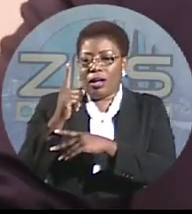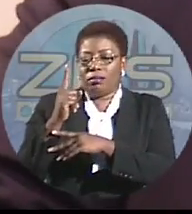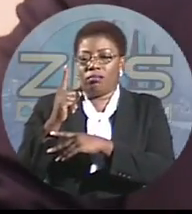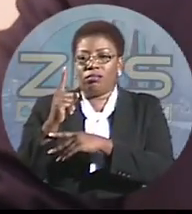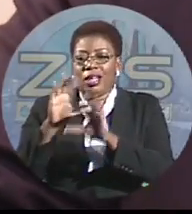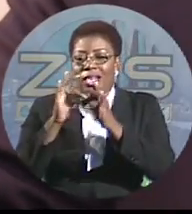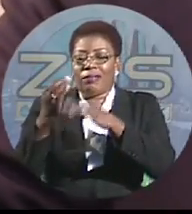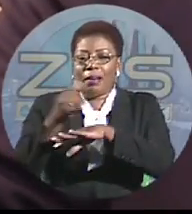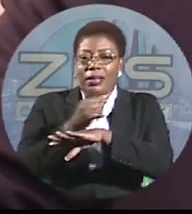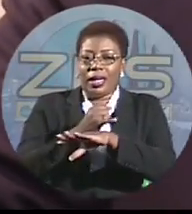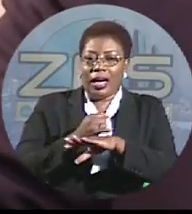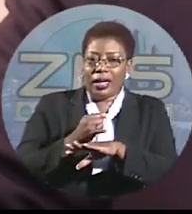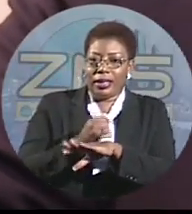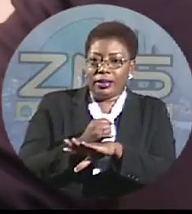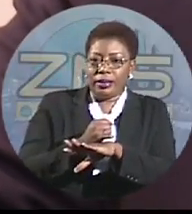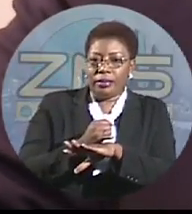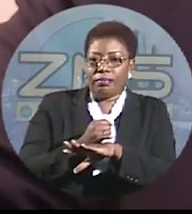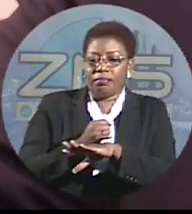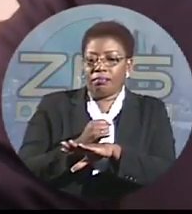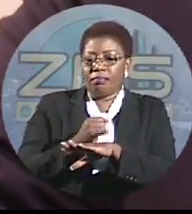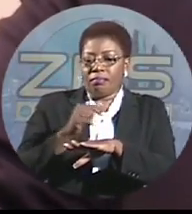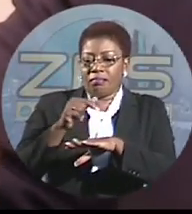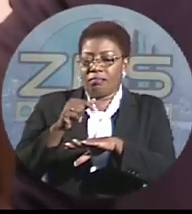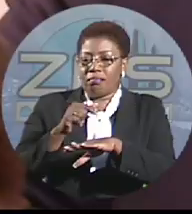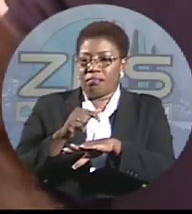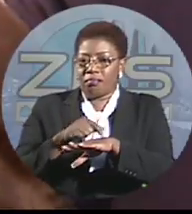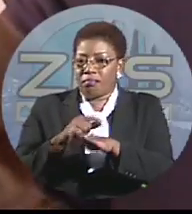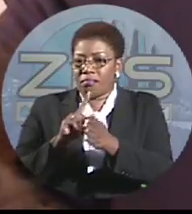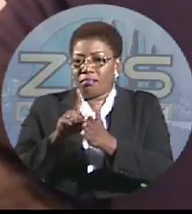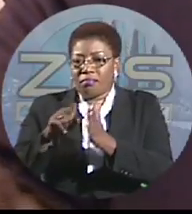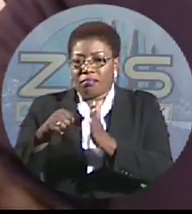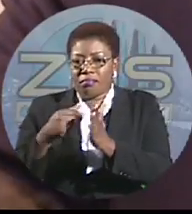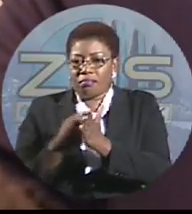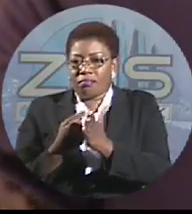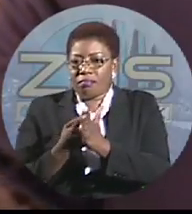island. And it's our